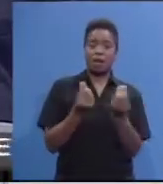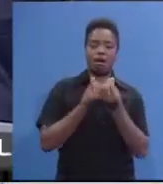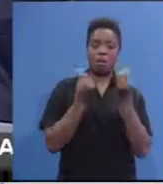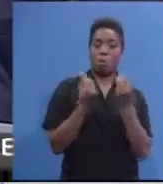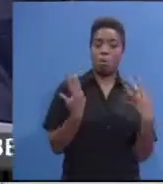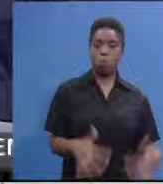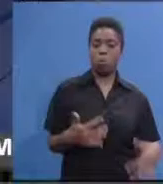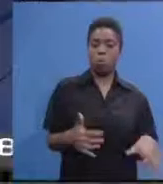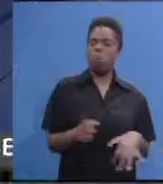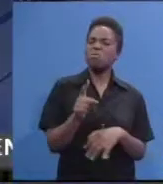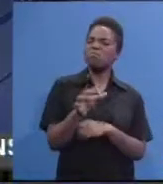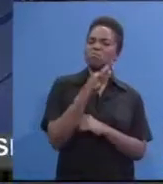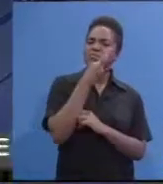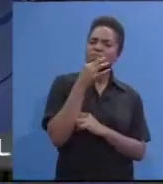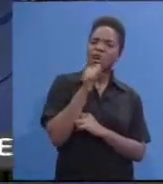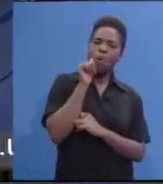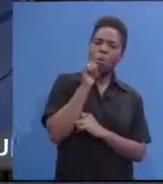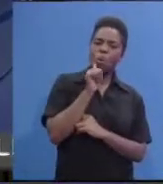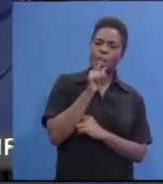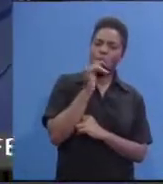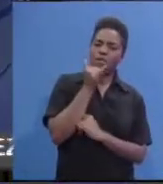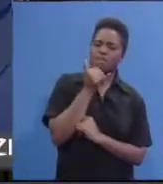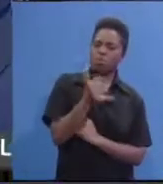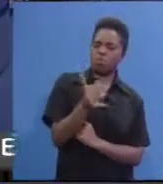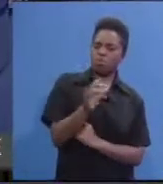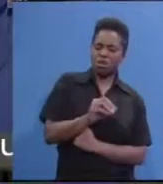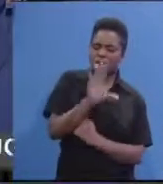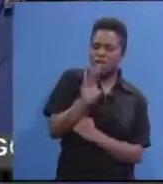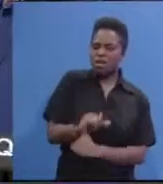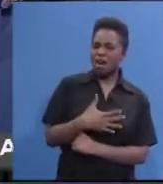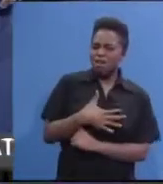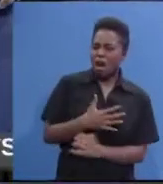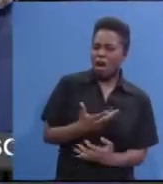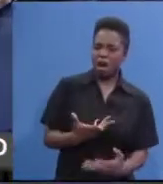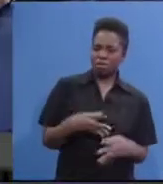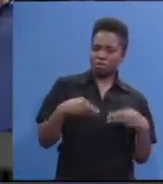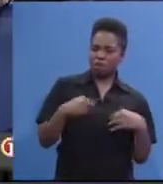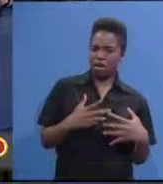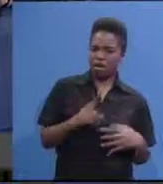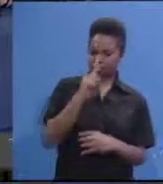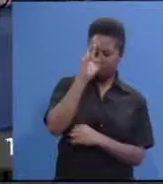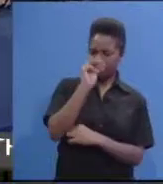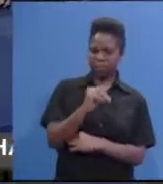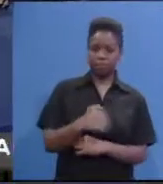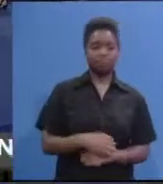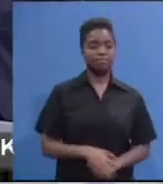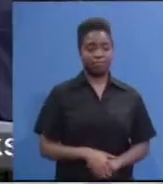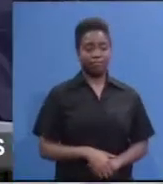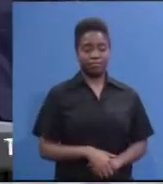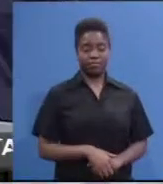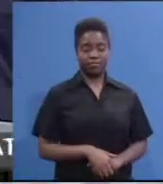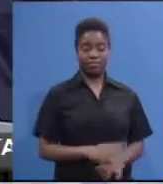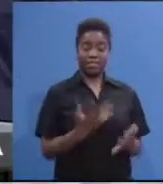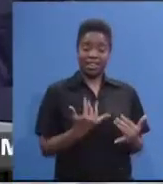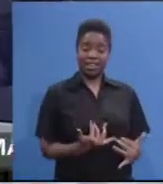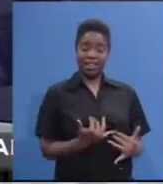how are they feeling? What are they saying to you when they call up and say, how is South Africa dealing with the loss of Utatu Mandela? Already, I mean, what